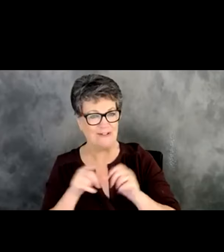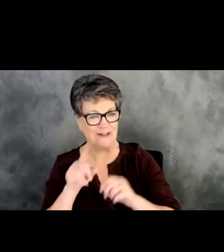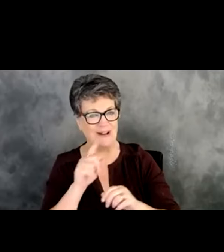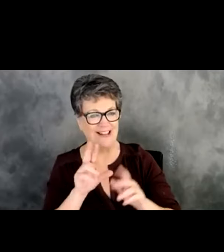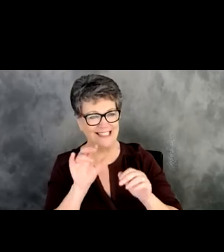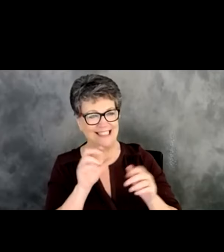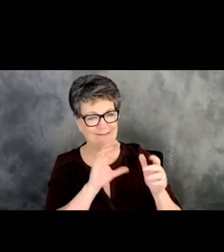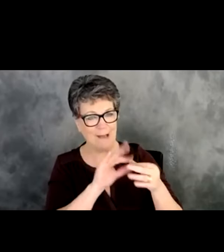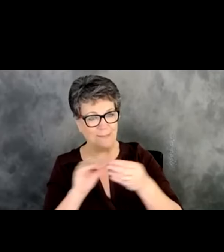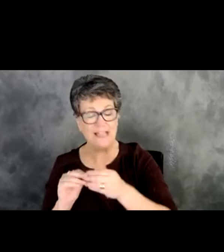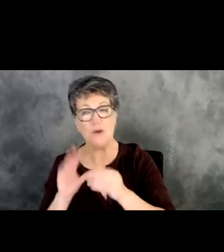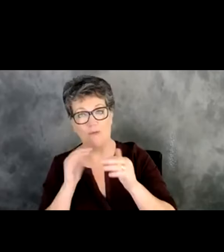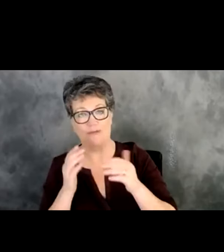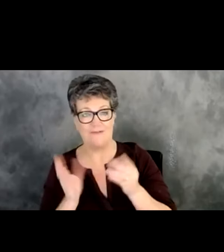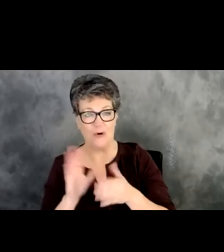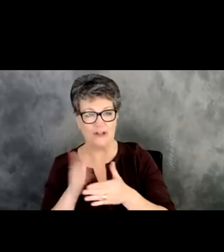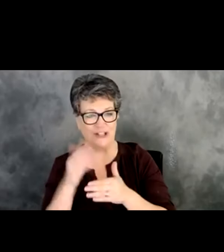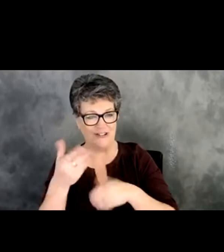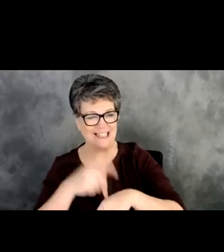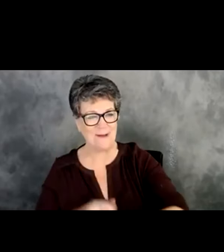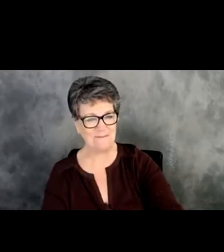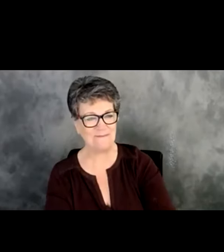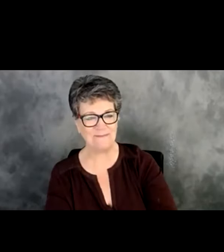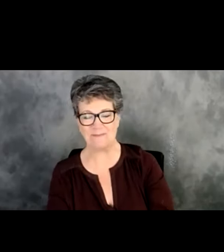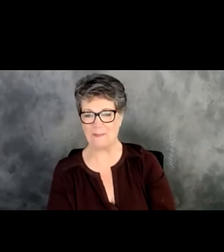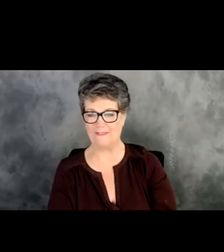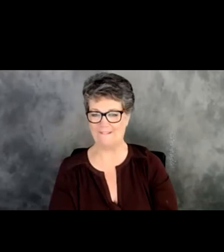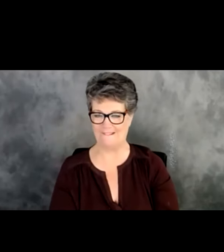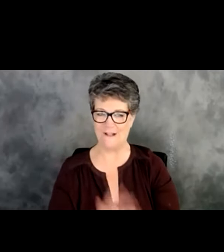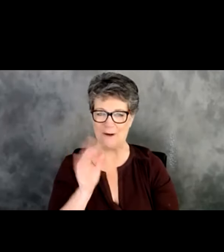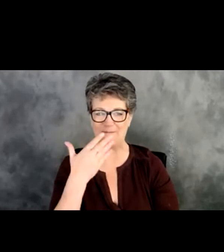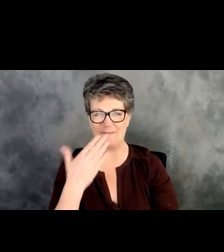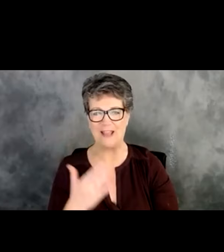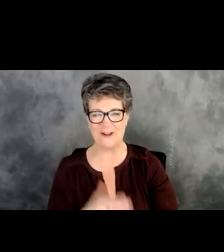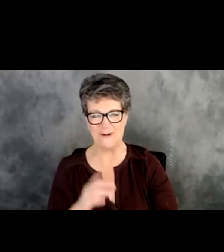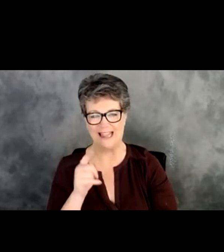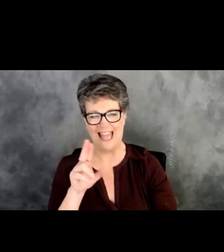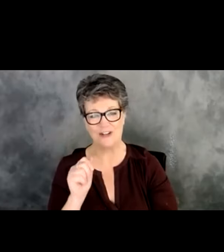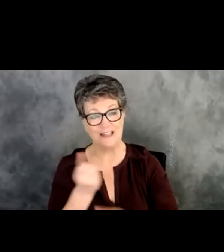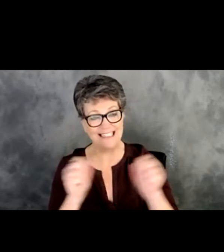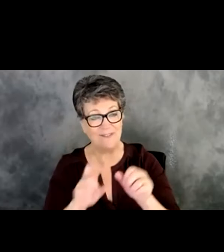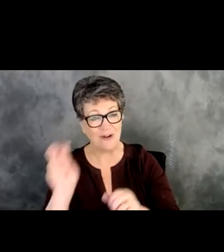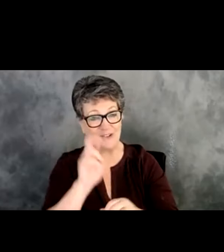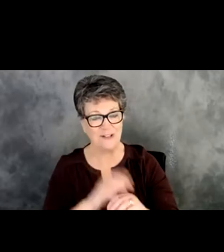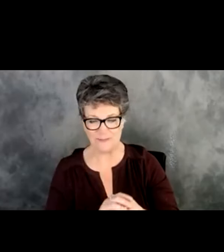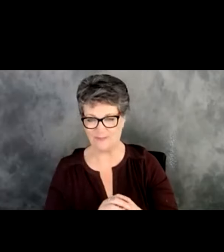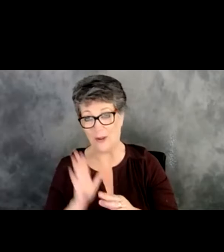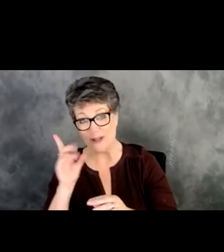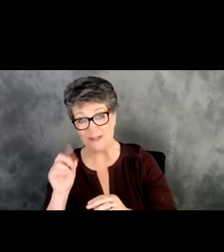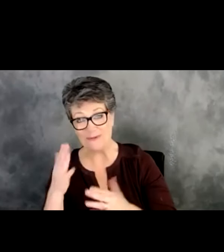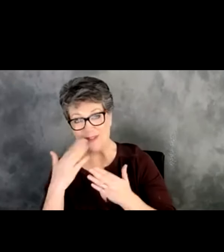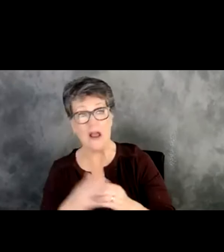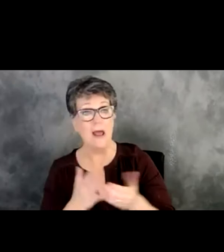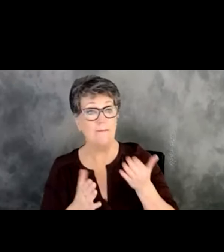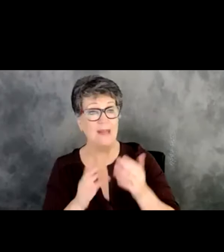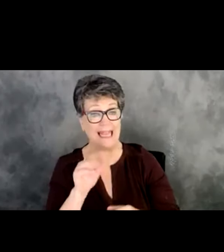updates, and hopefully I'll have more to share with you next time. All right. Thank you, Leandra. Safe travels. Kim, well, maybe I